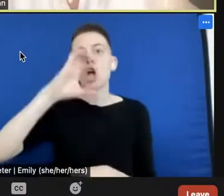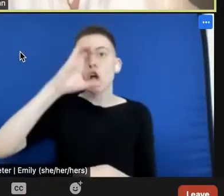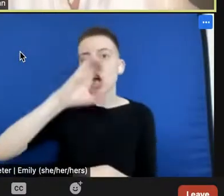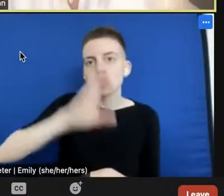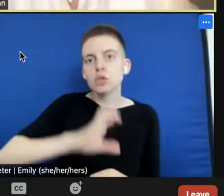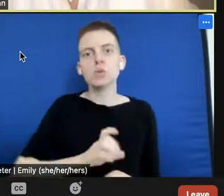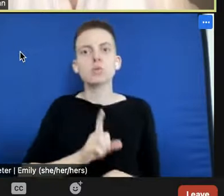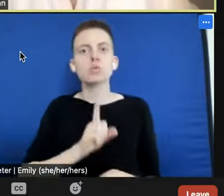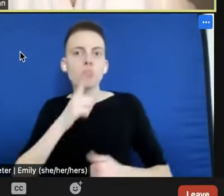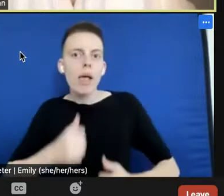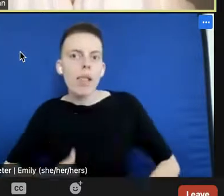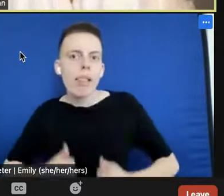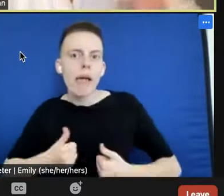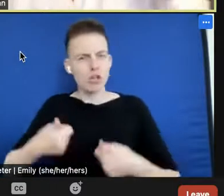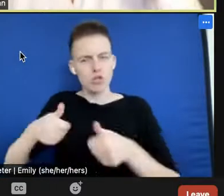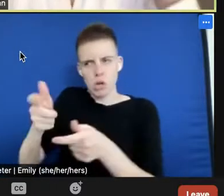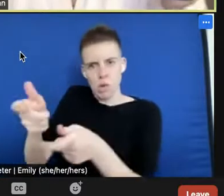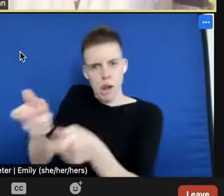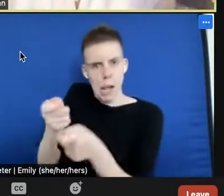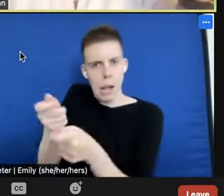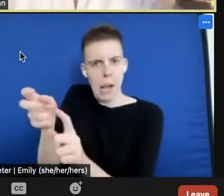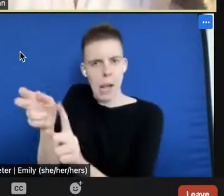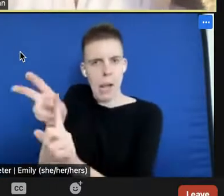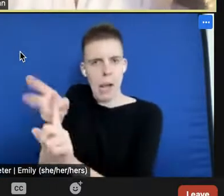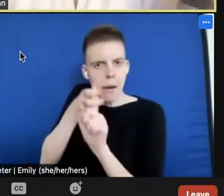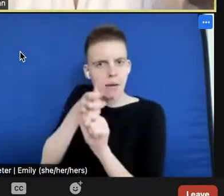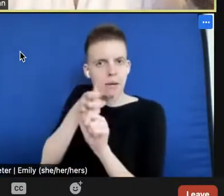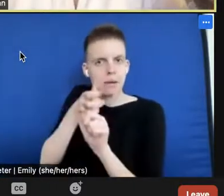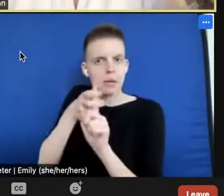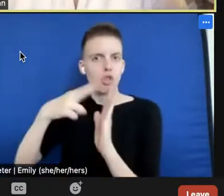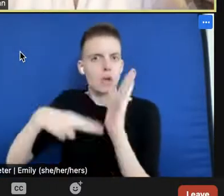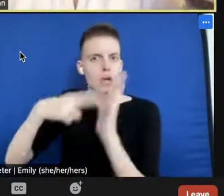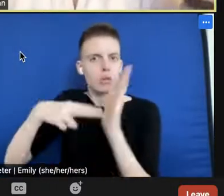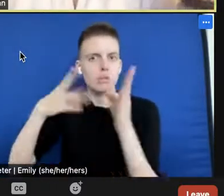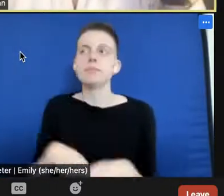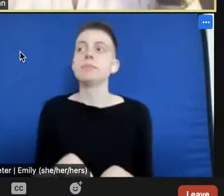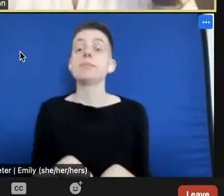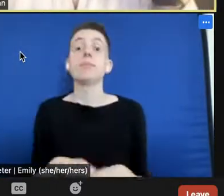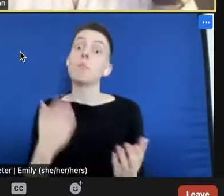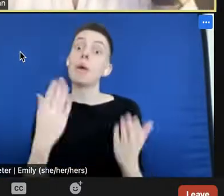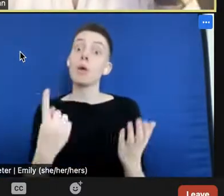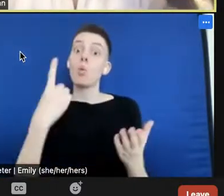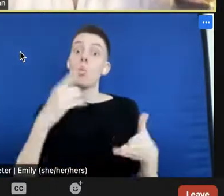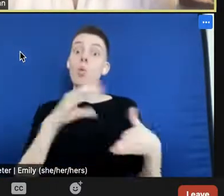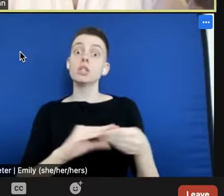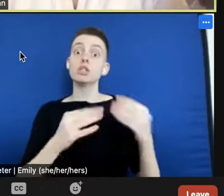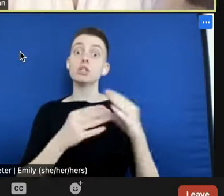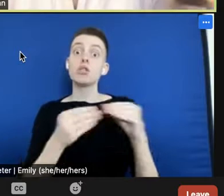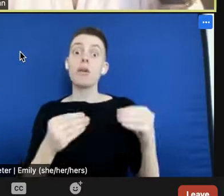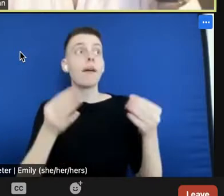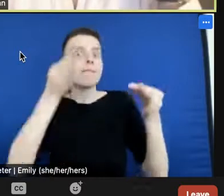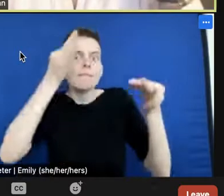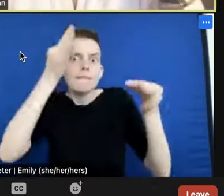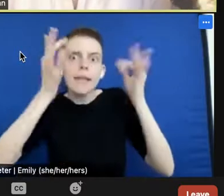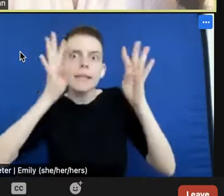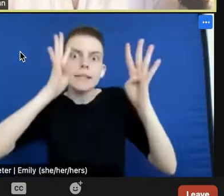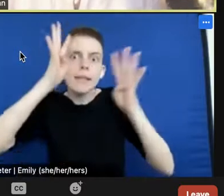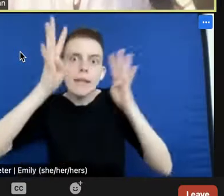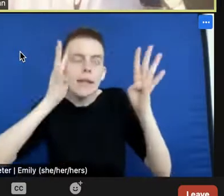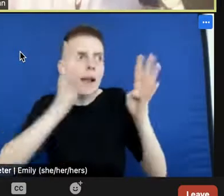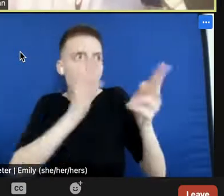learner. And so one story might be this fantasy thing with fantasy type images, followed by a story about